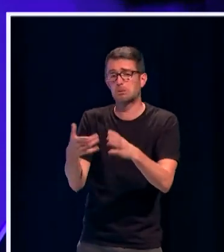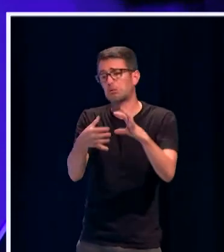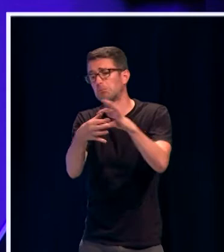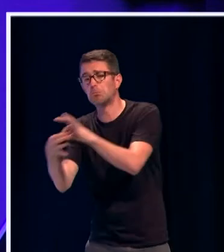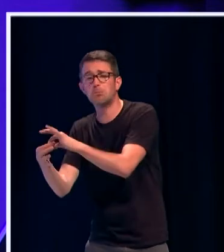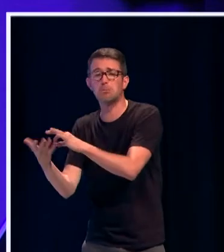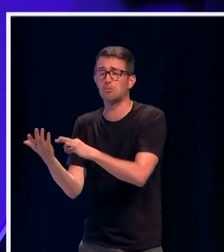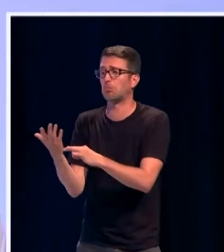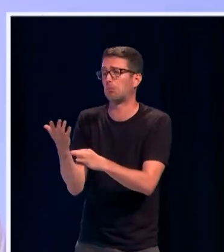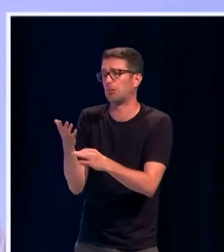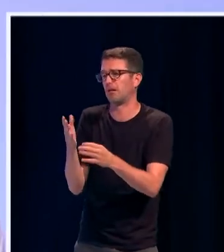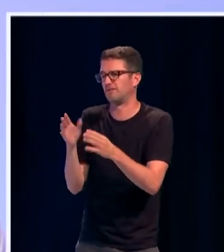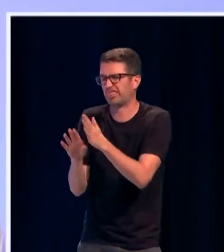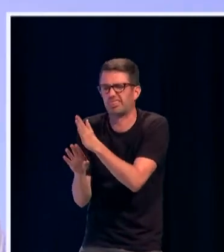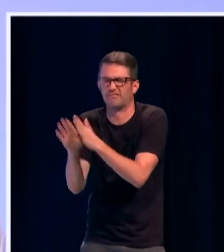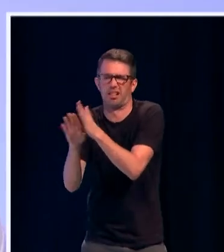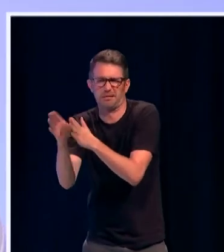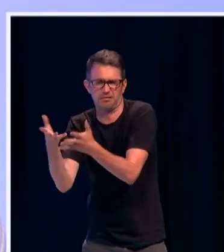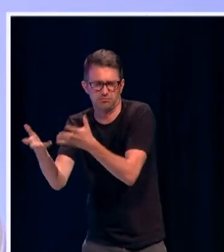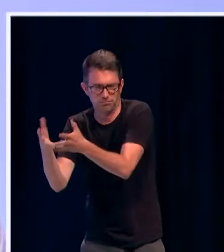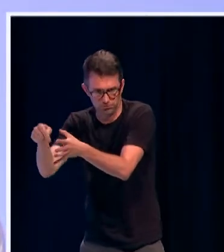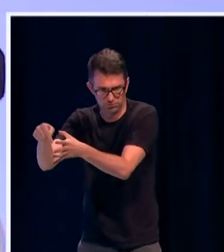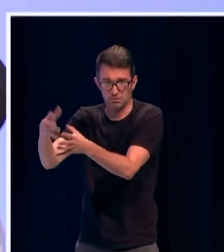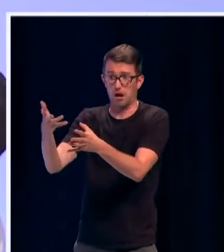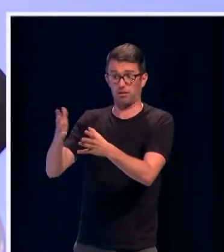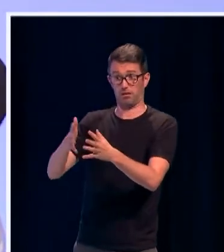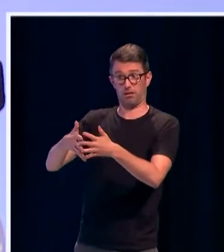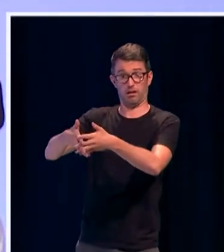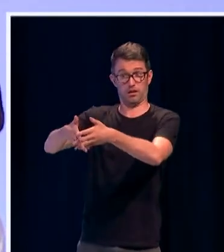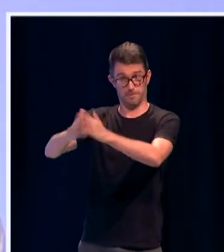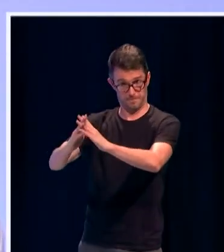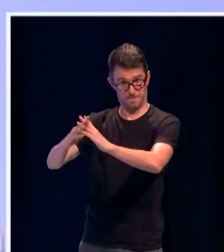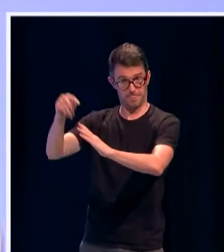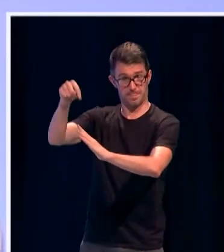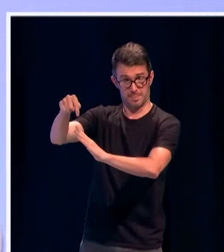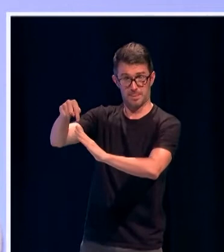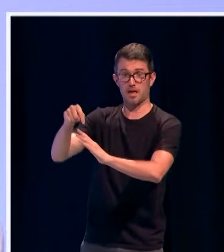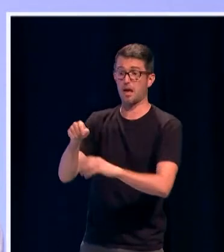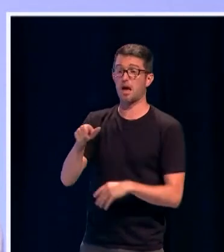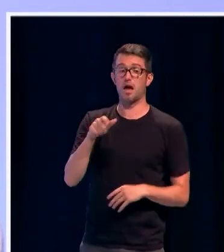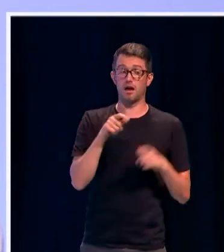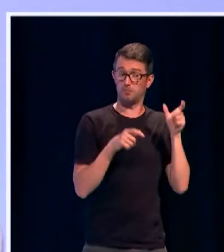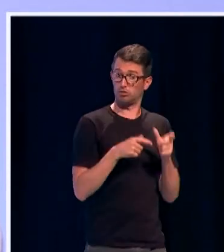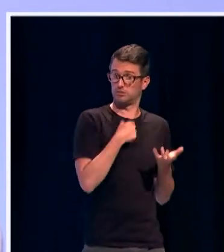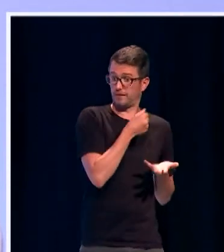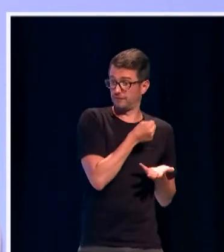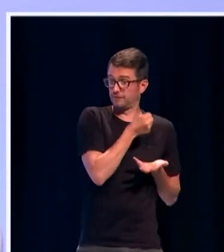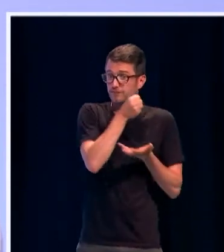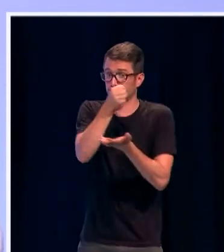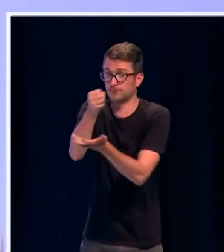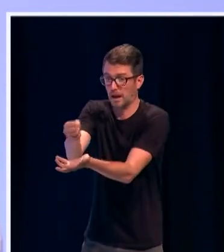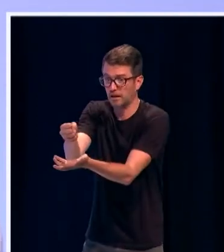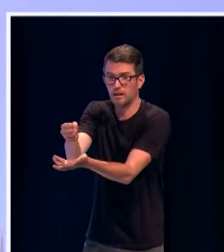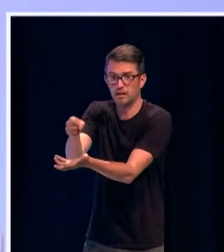dialogue between the donor and the DPO just climbs. It gets more nuanced, more informed as